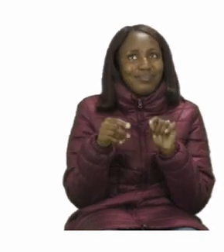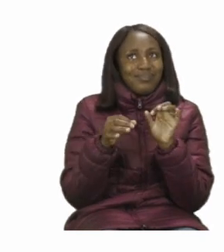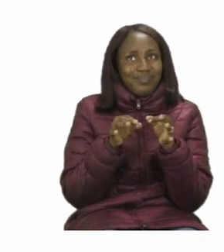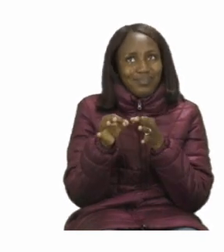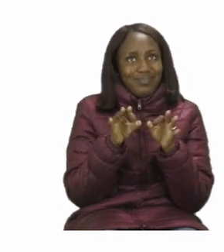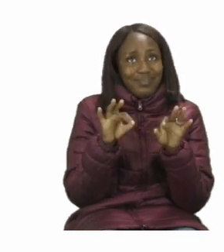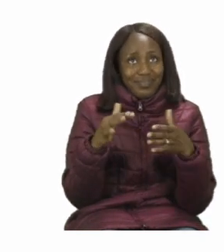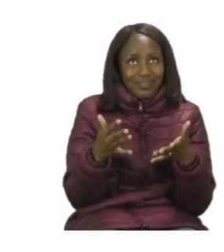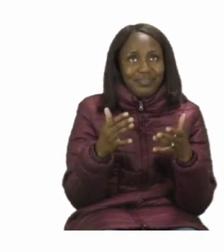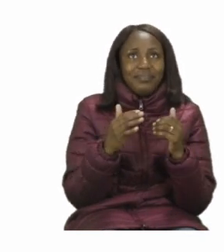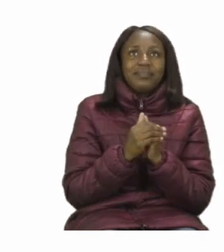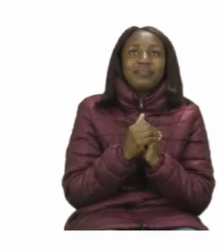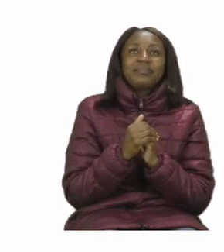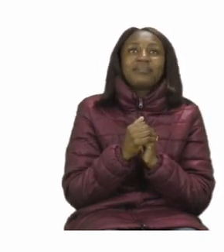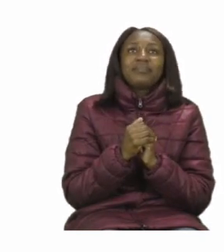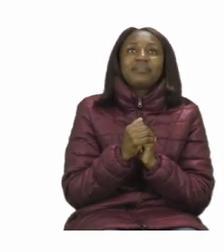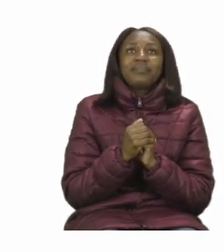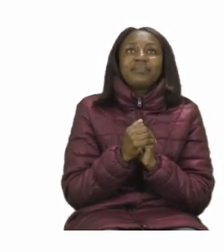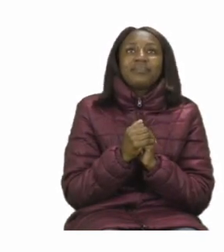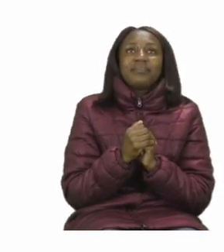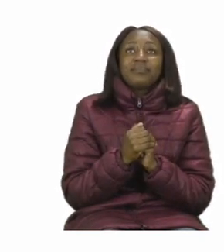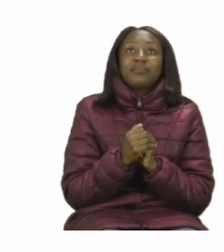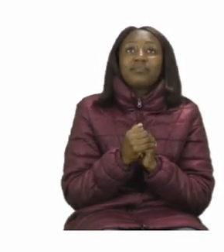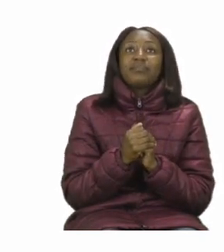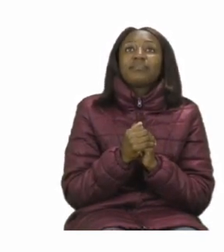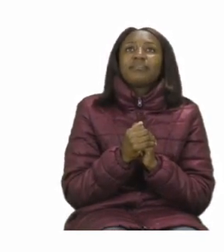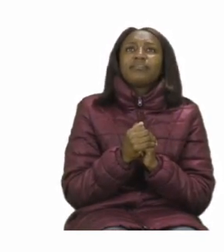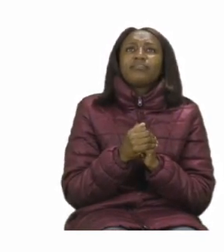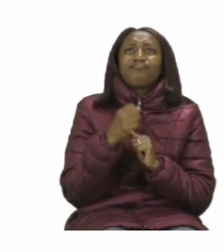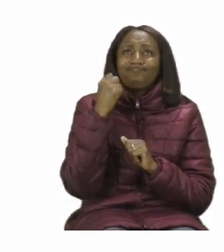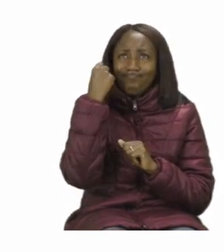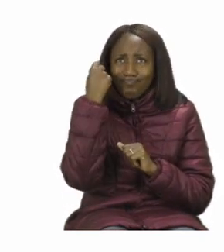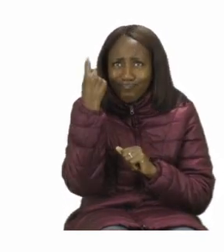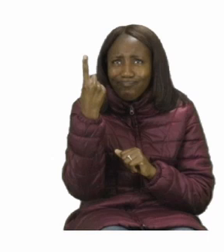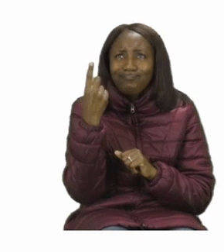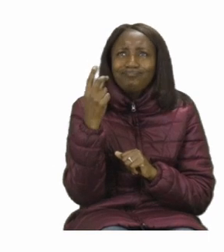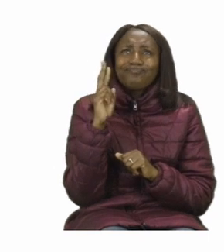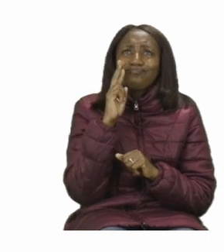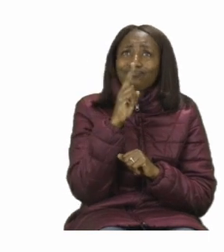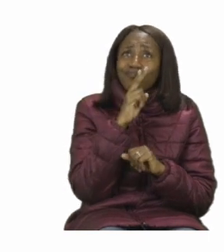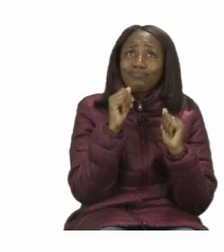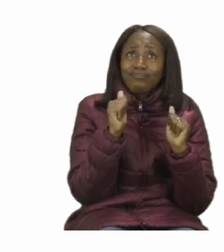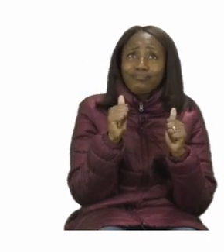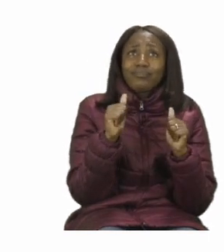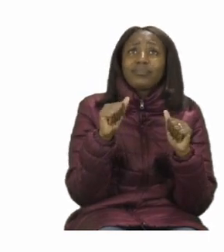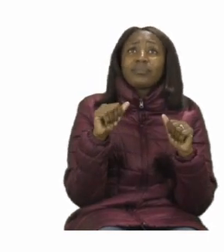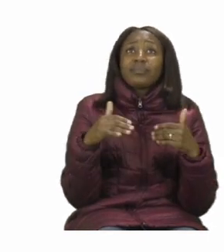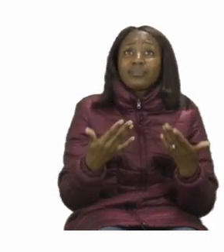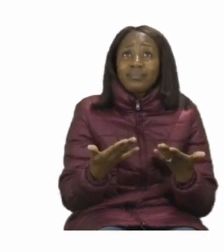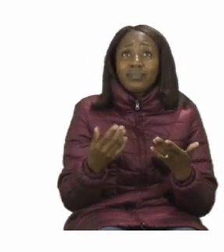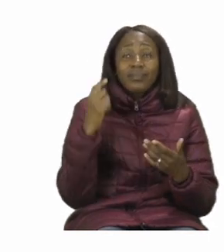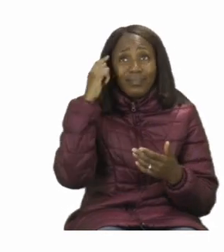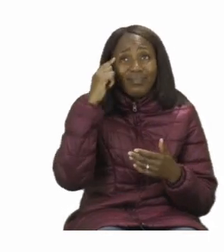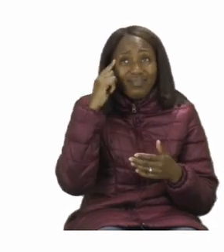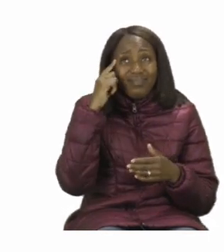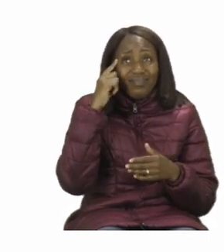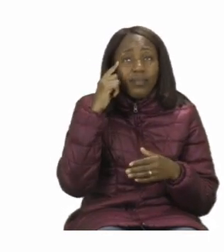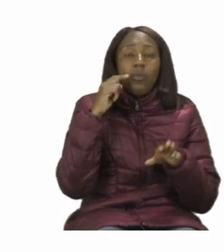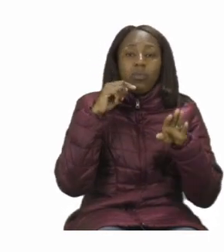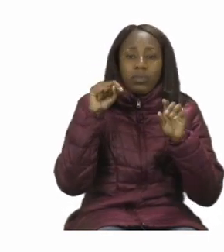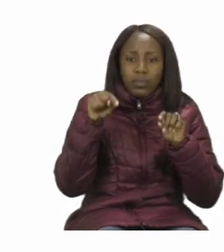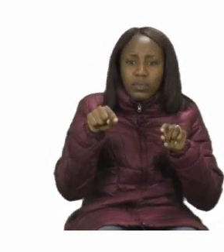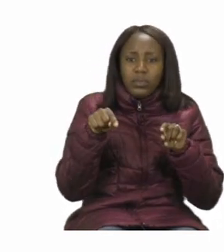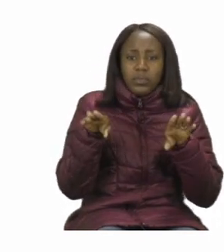notes. It says, a good way of understanding verbs is to think of them as